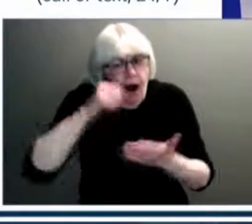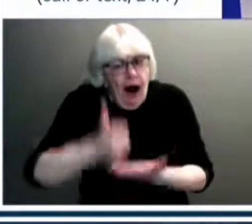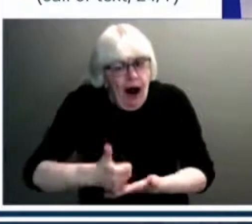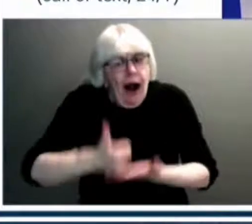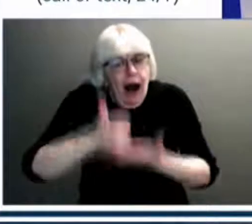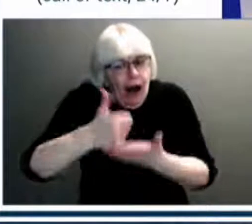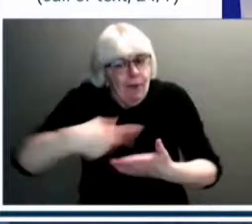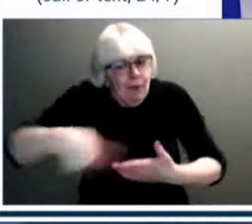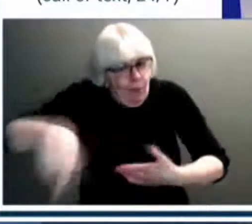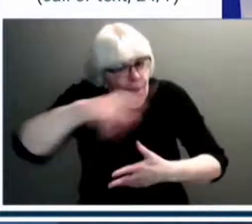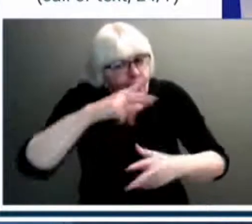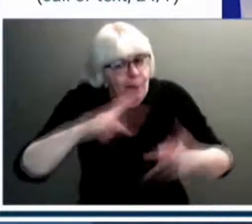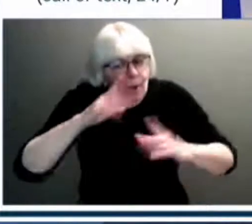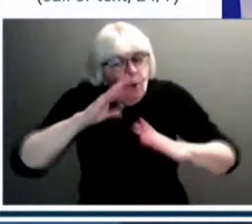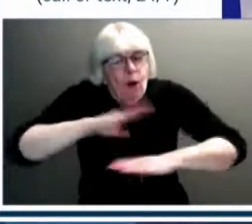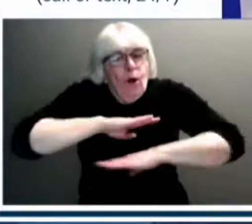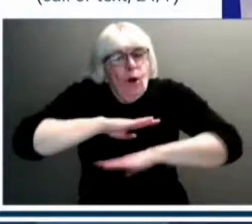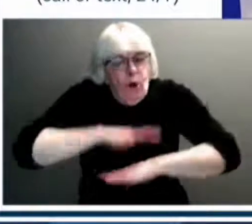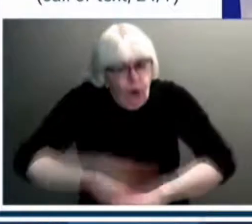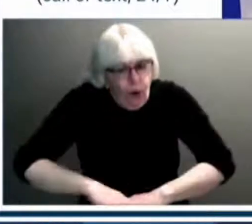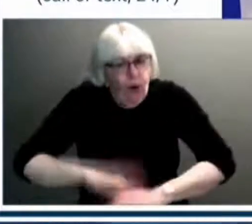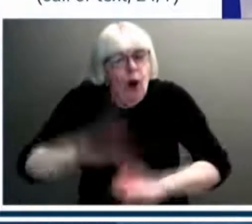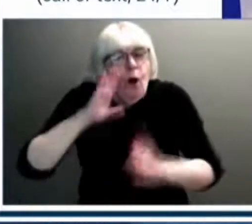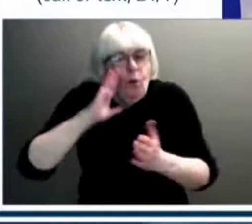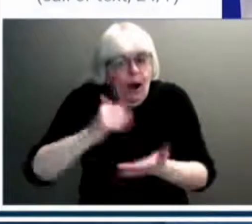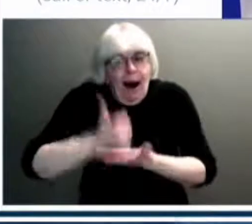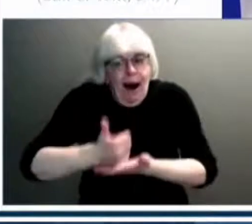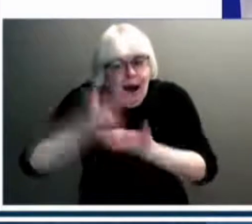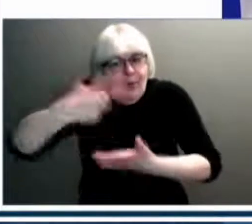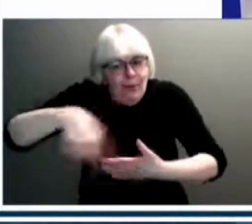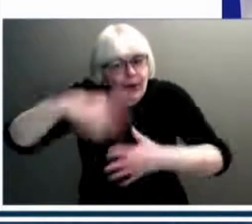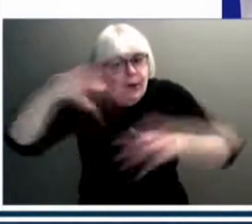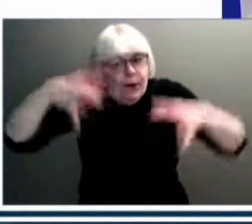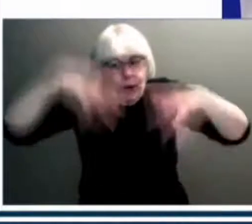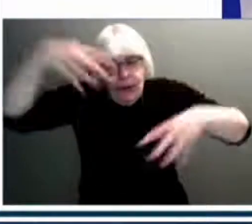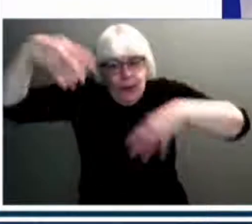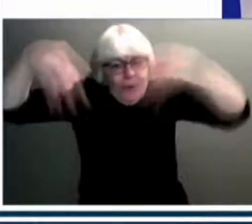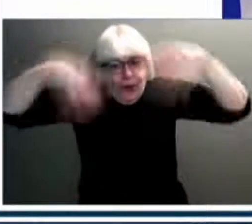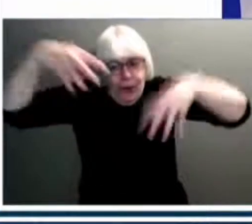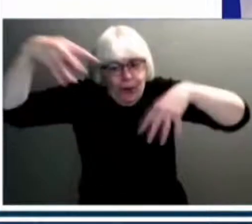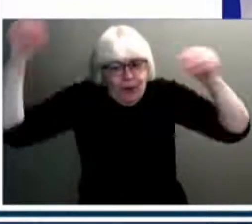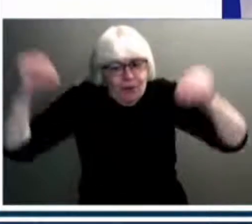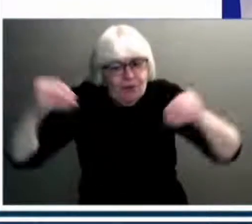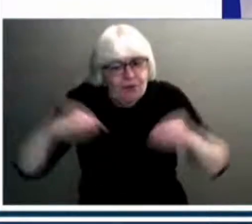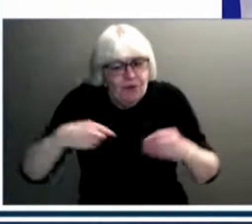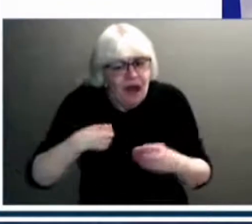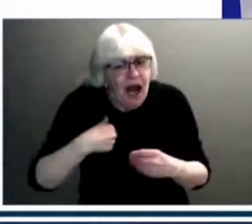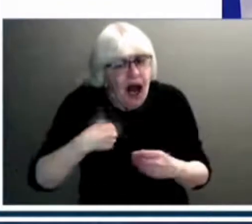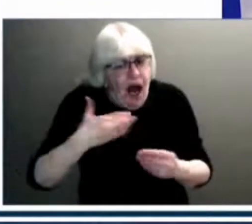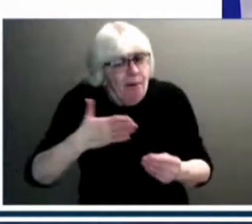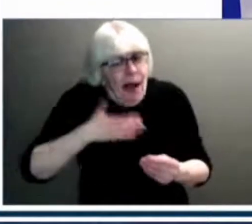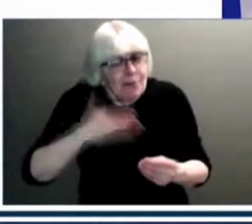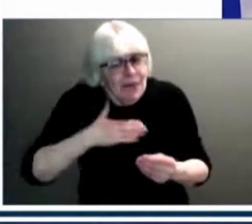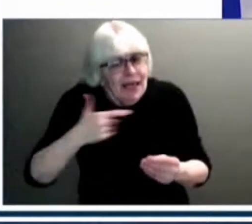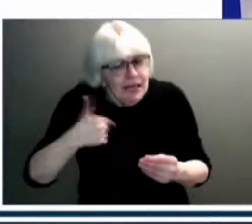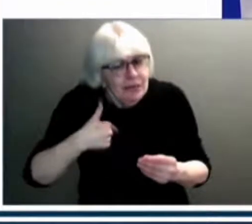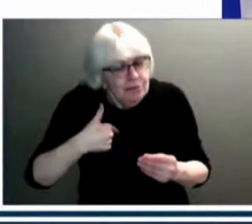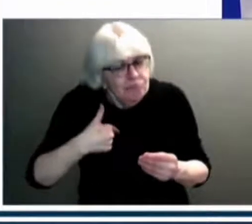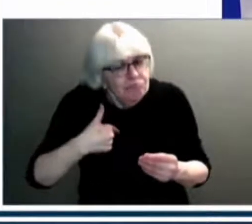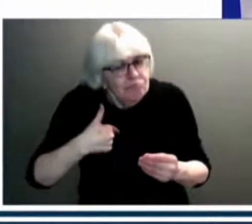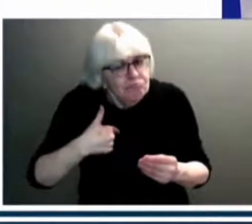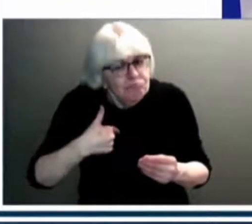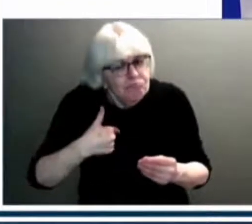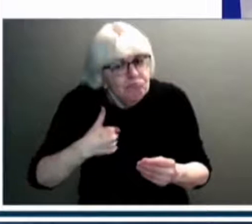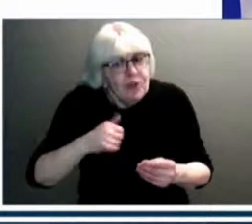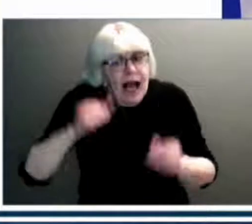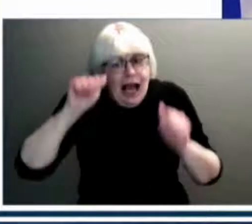the safety of people. And I am happy that we were able to work with suppliers, and the team was able